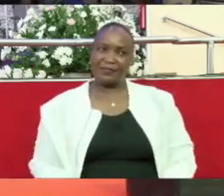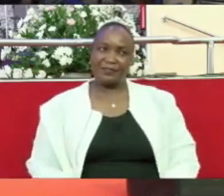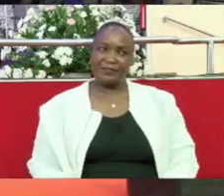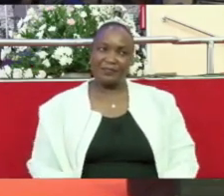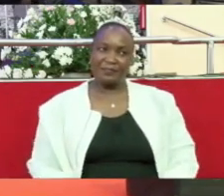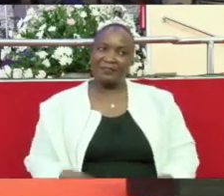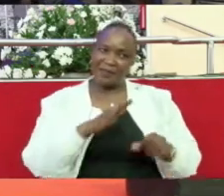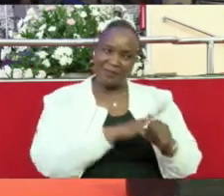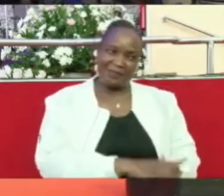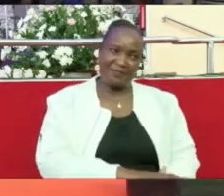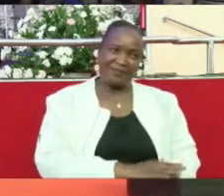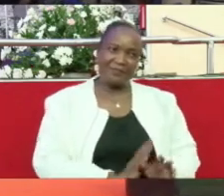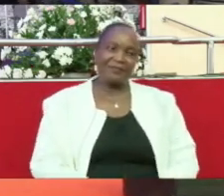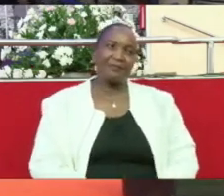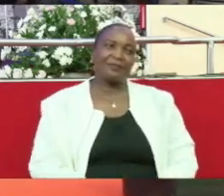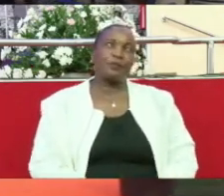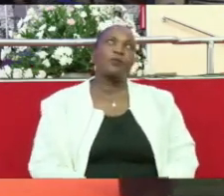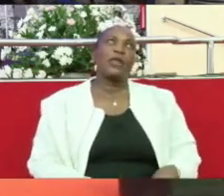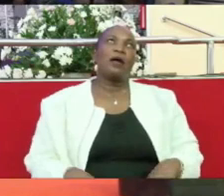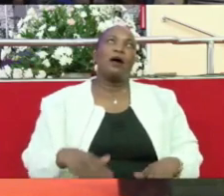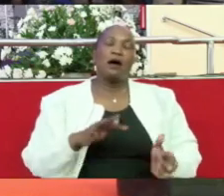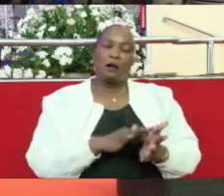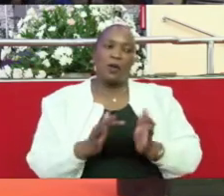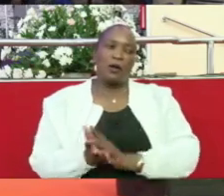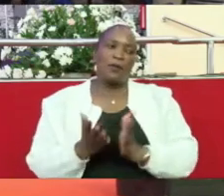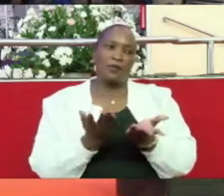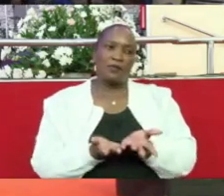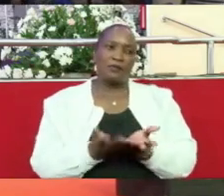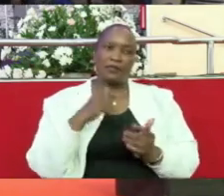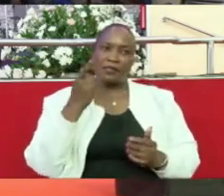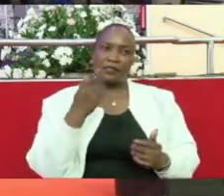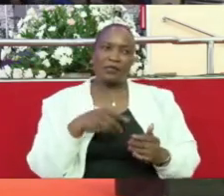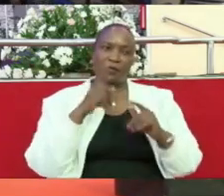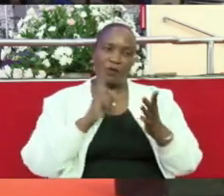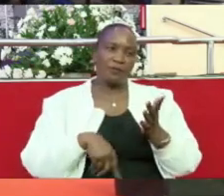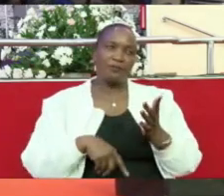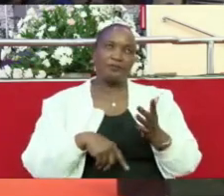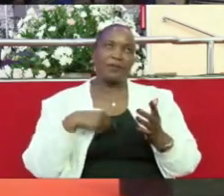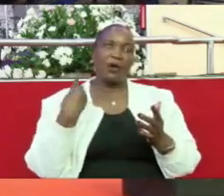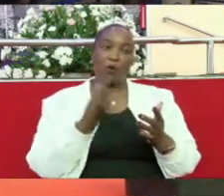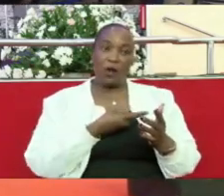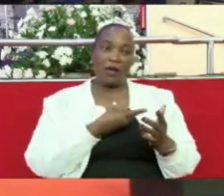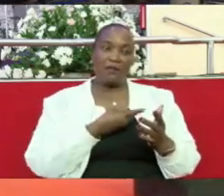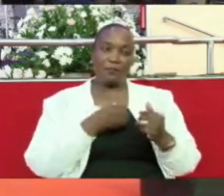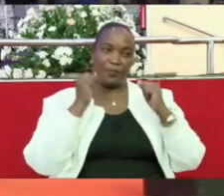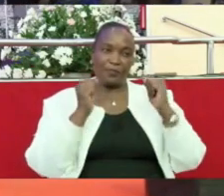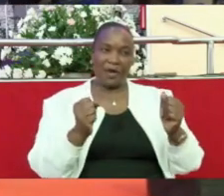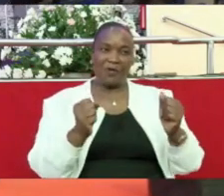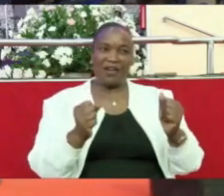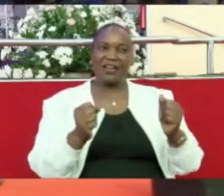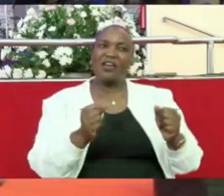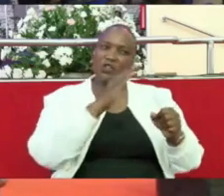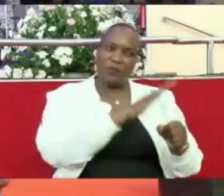to cast down every high thing that exalts itself against the knowledge of God. And